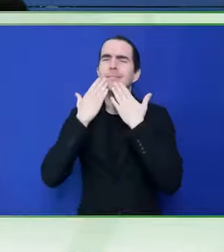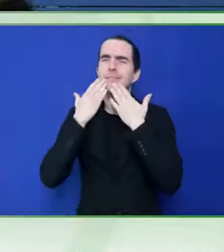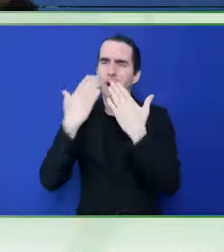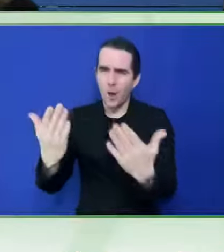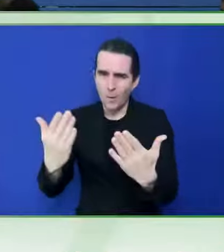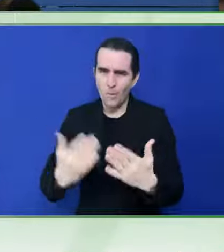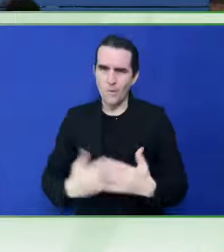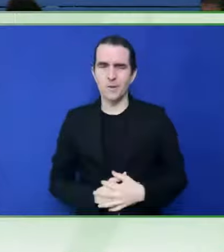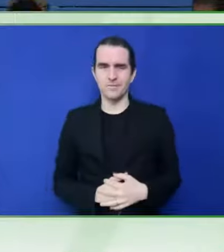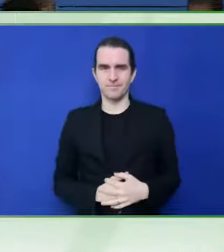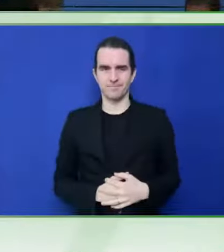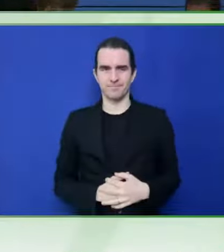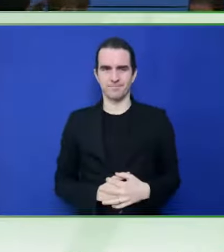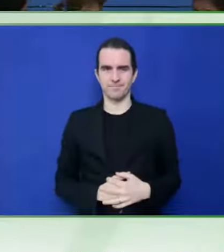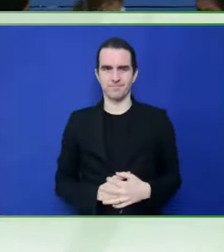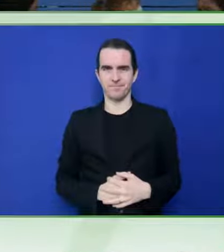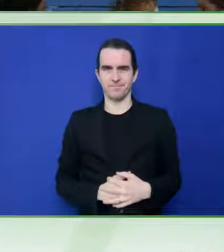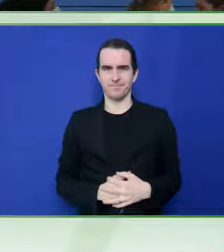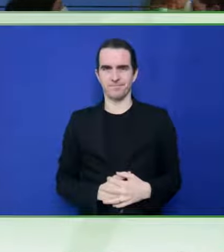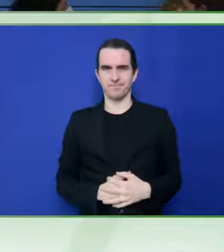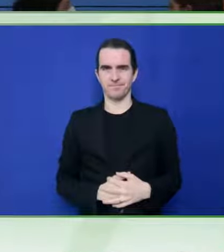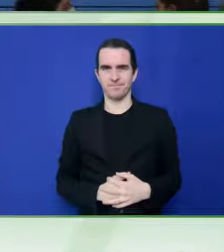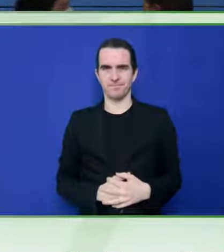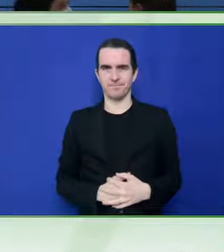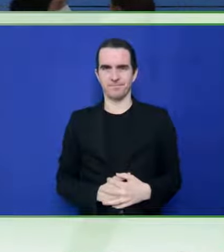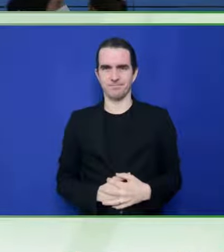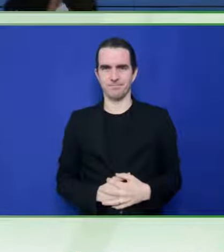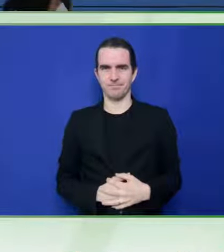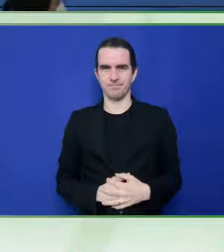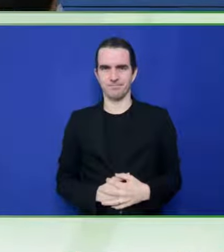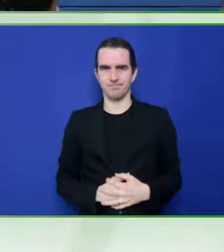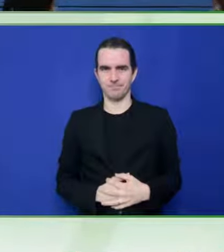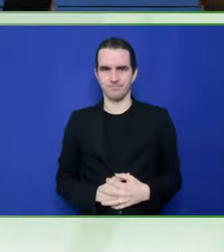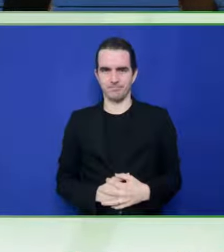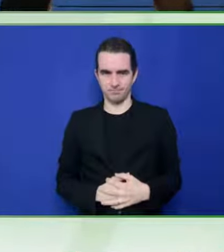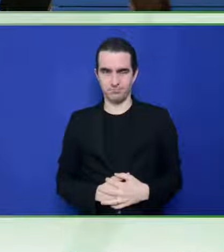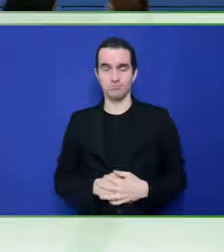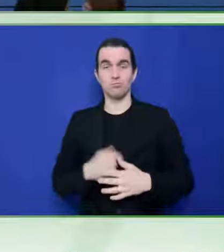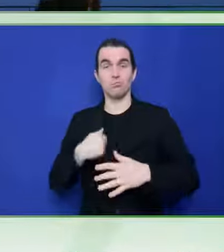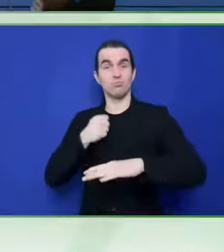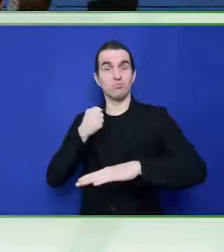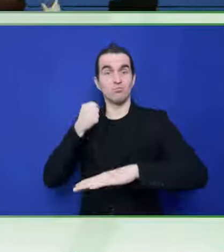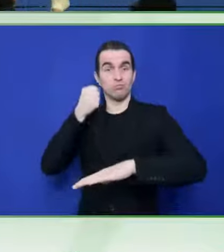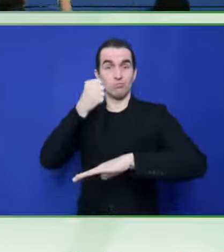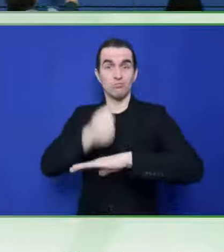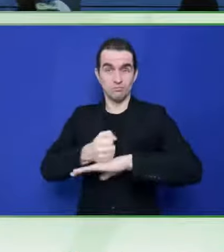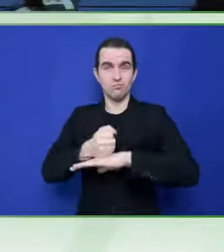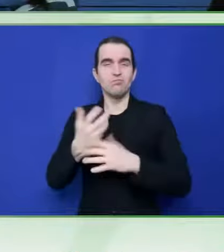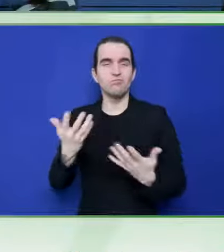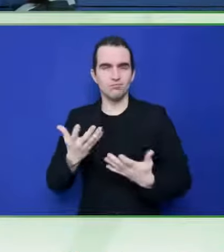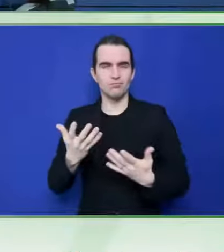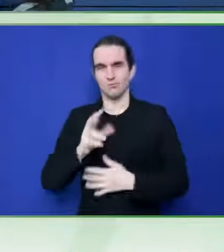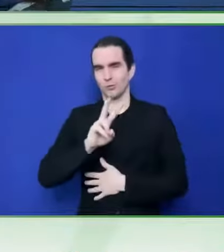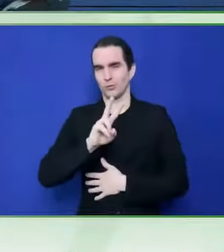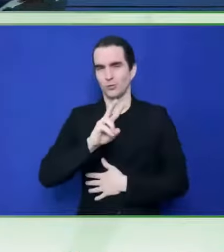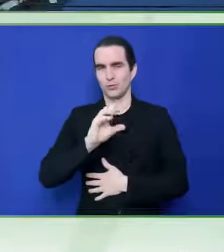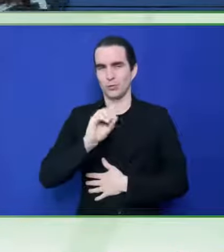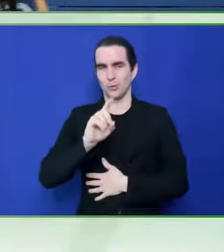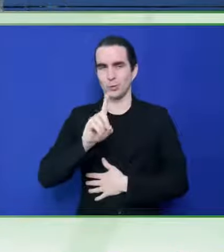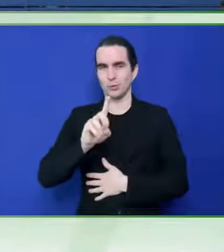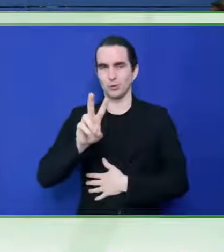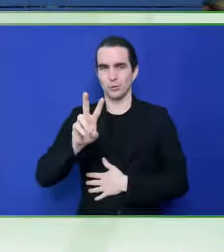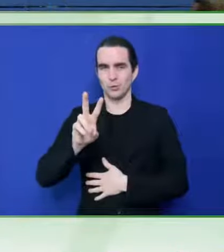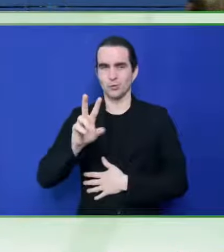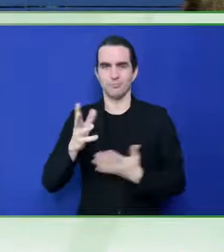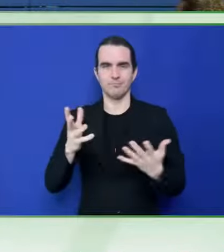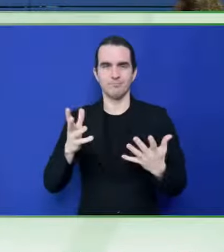about redefining disability with style. This is not just a vanity project. This is